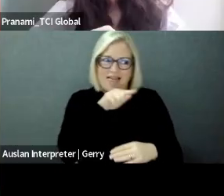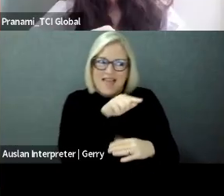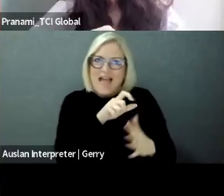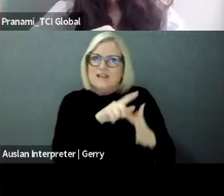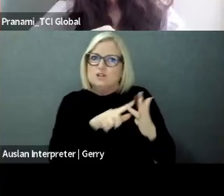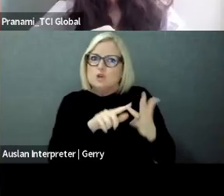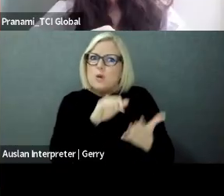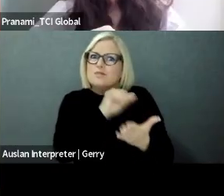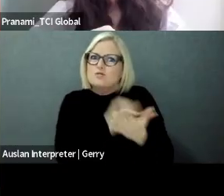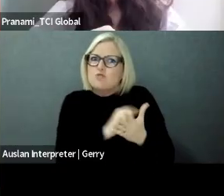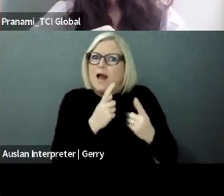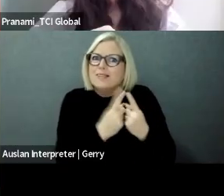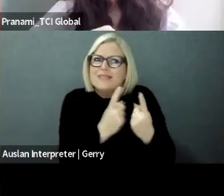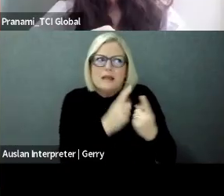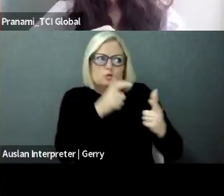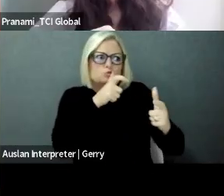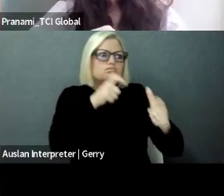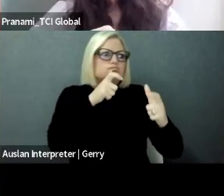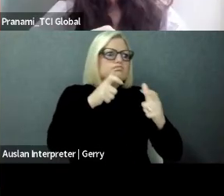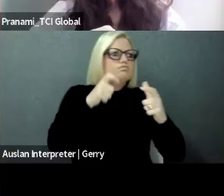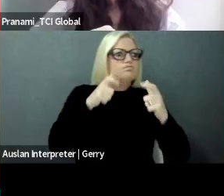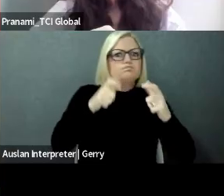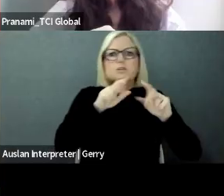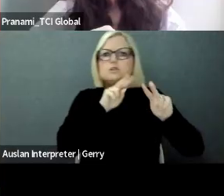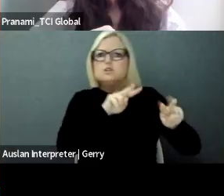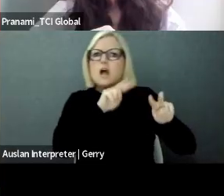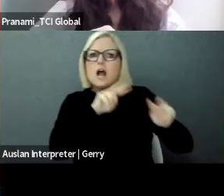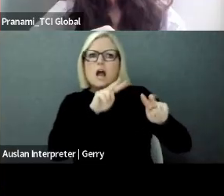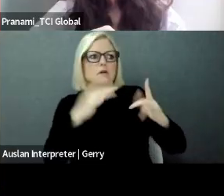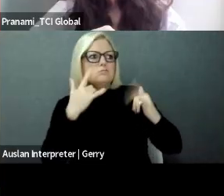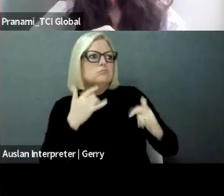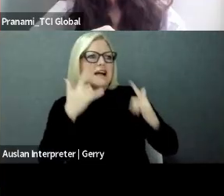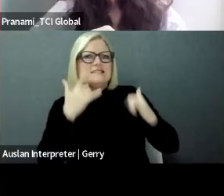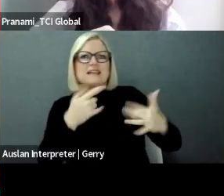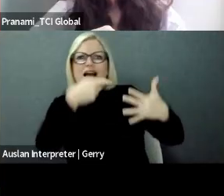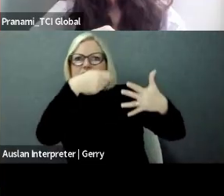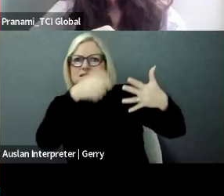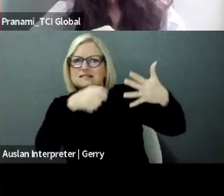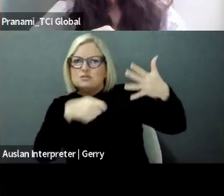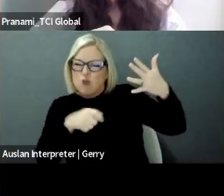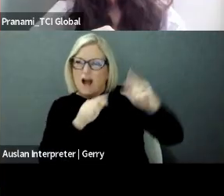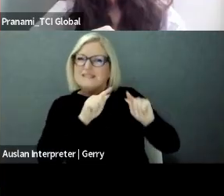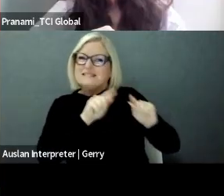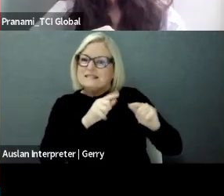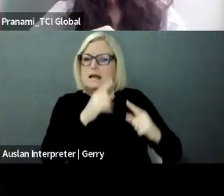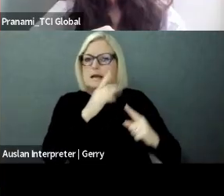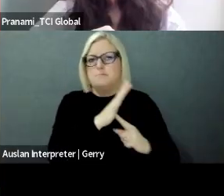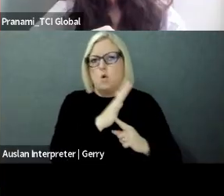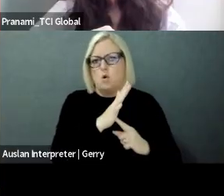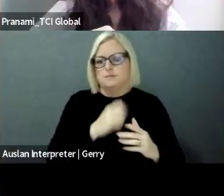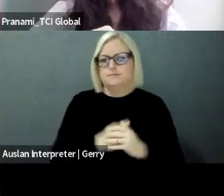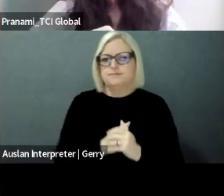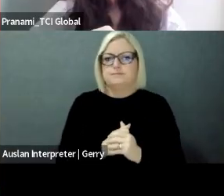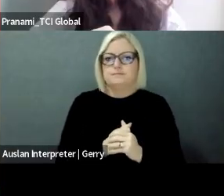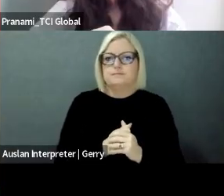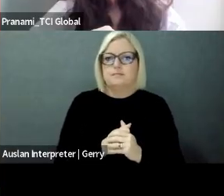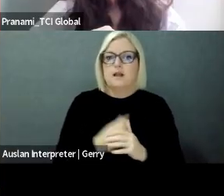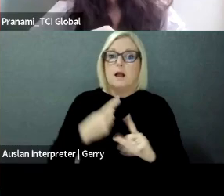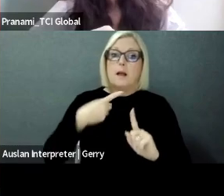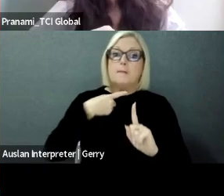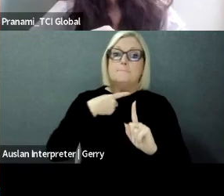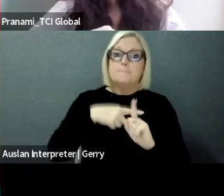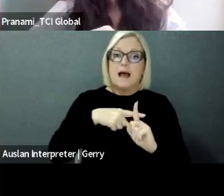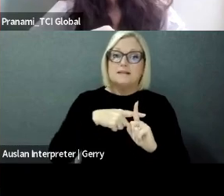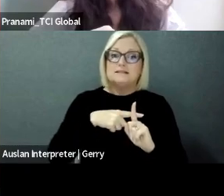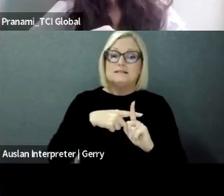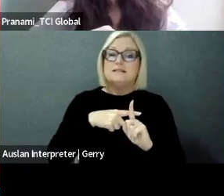central in monitoring frameworks for social change programs are absolutely critical, and so needing to move beyond